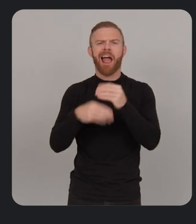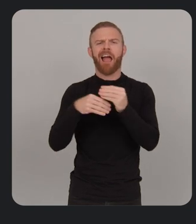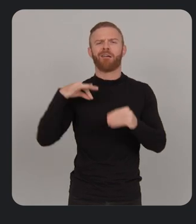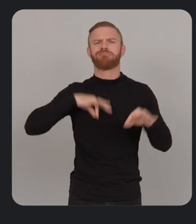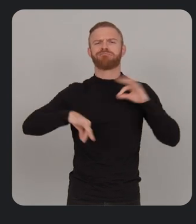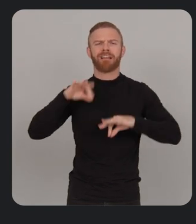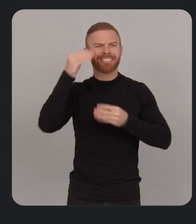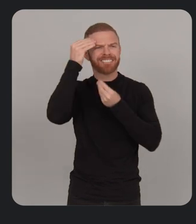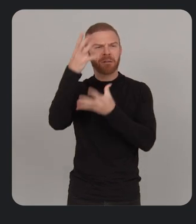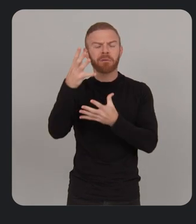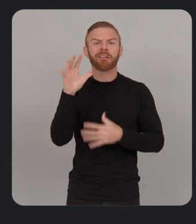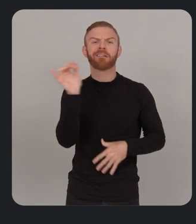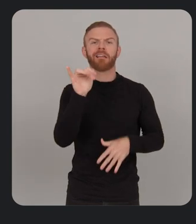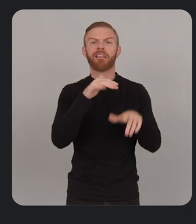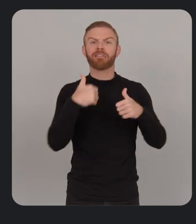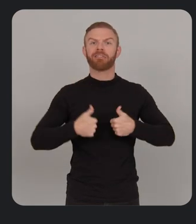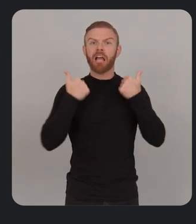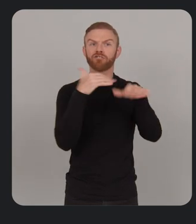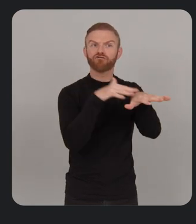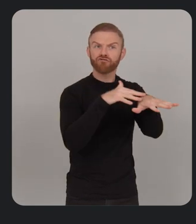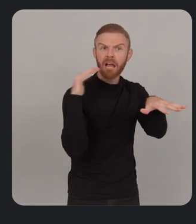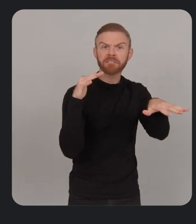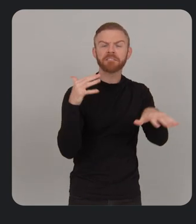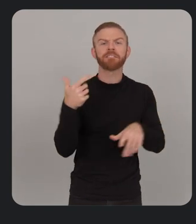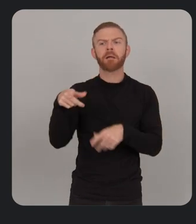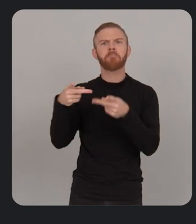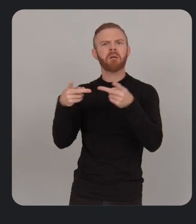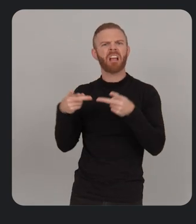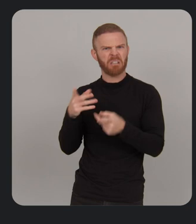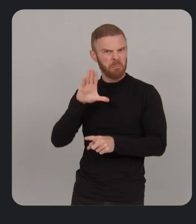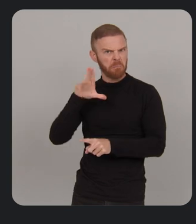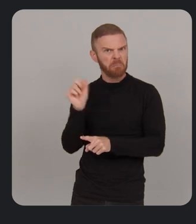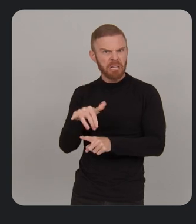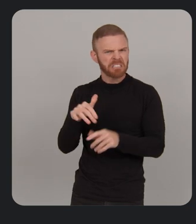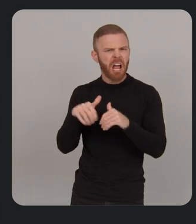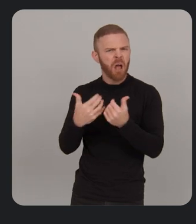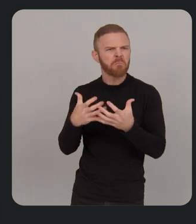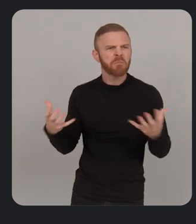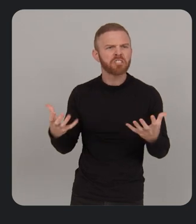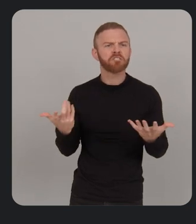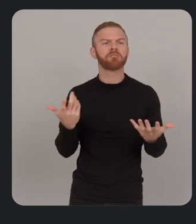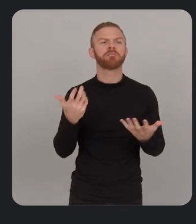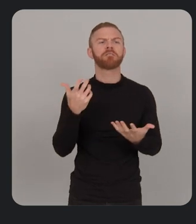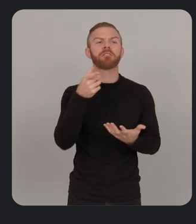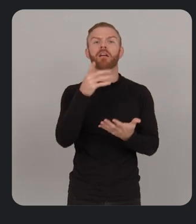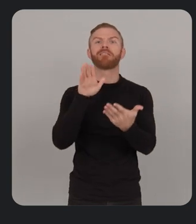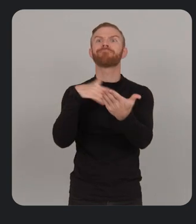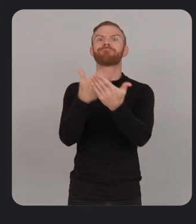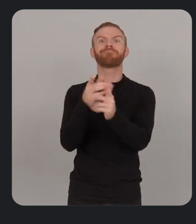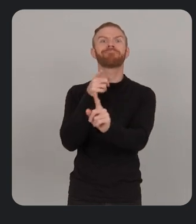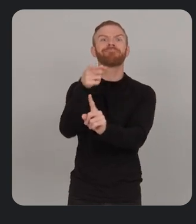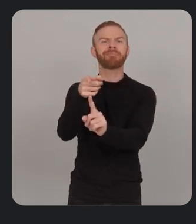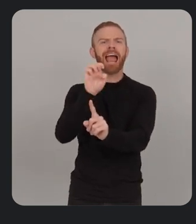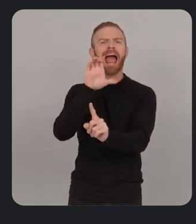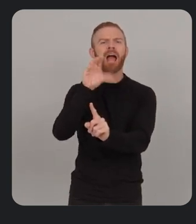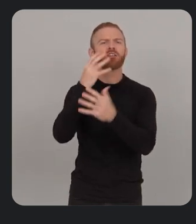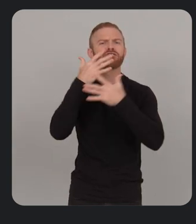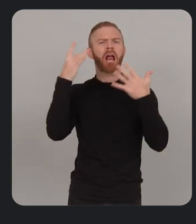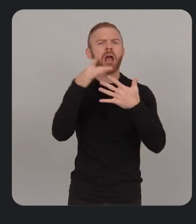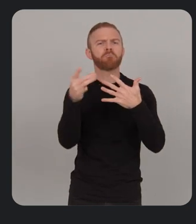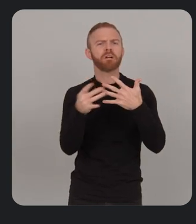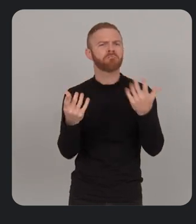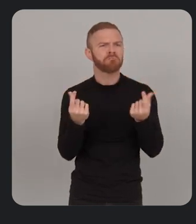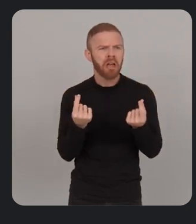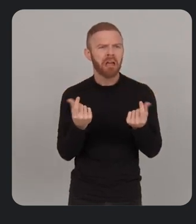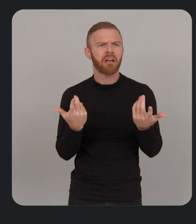insights, like live traffic, how busy a place is, and the most eco-friendly options to